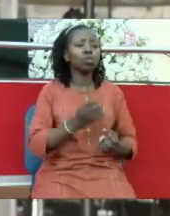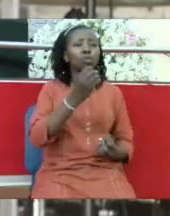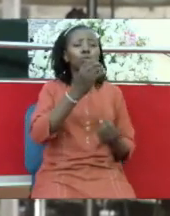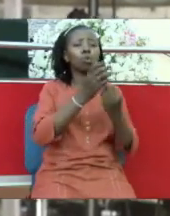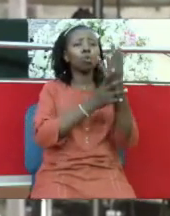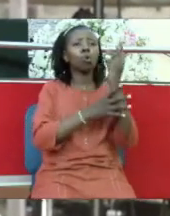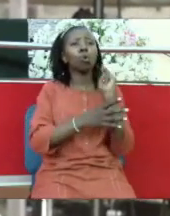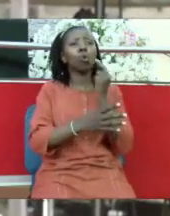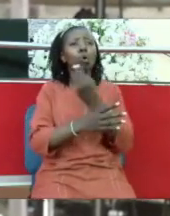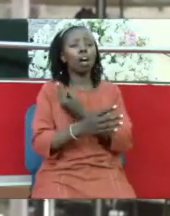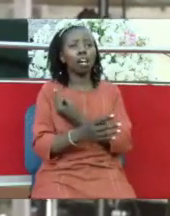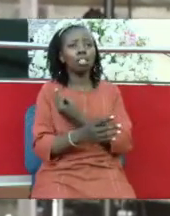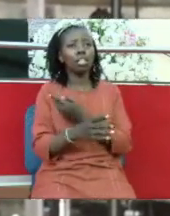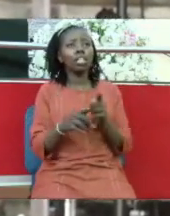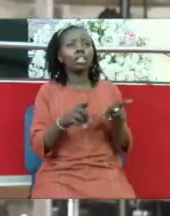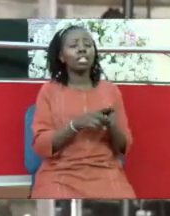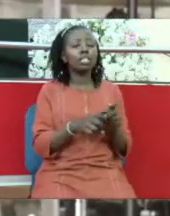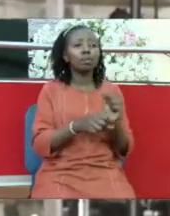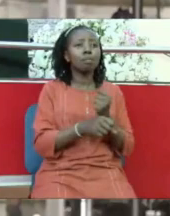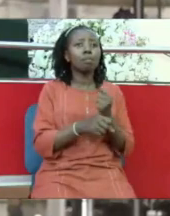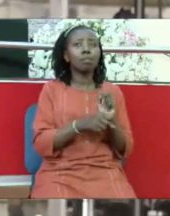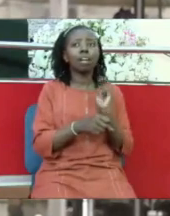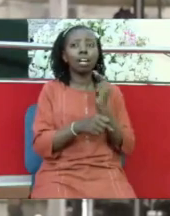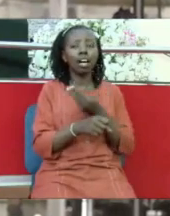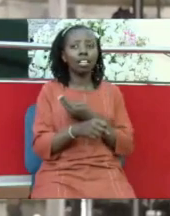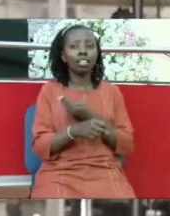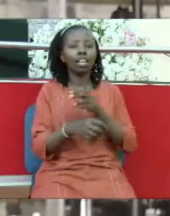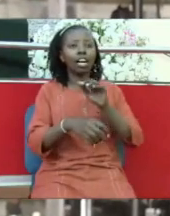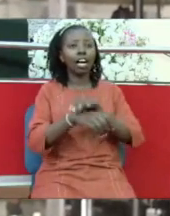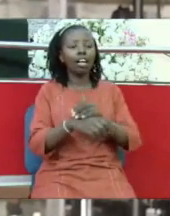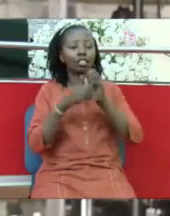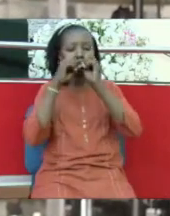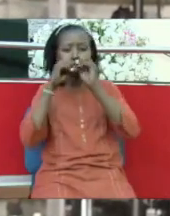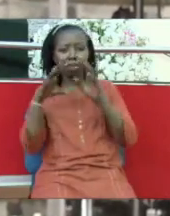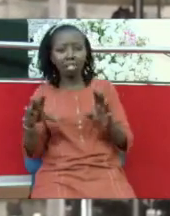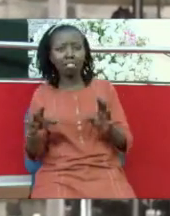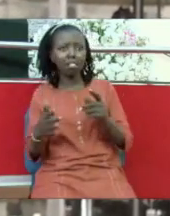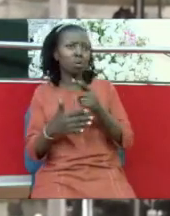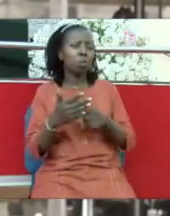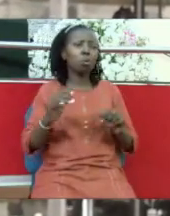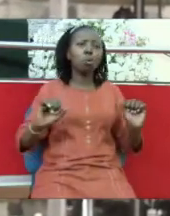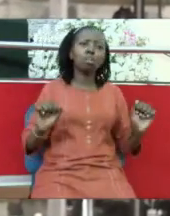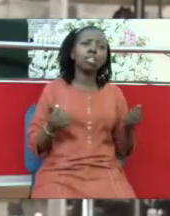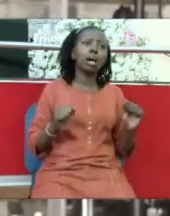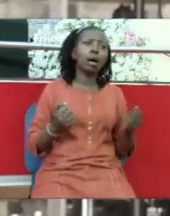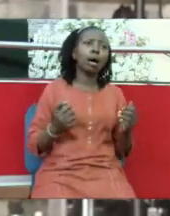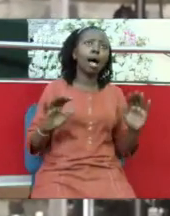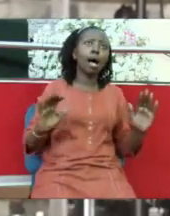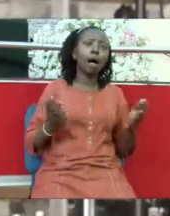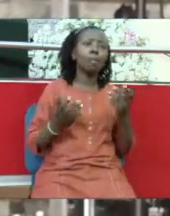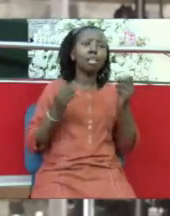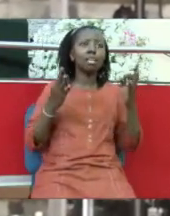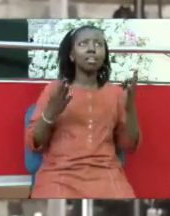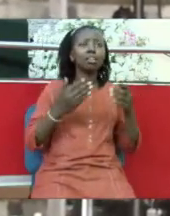you find that he is causing you to grow. And what would happen if you are not building capacity?